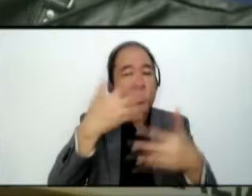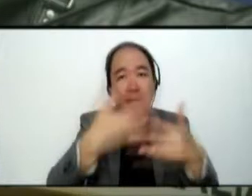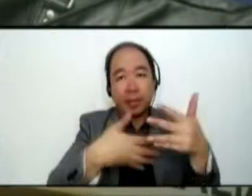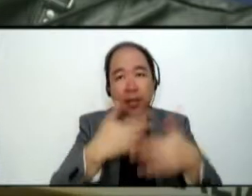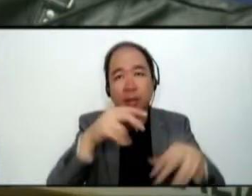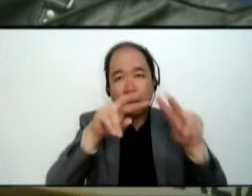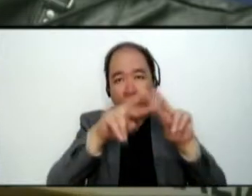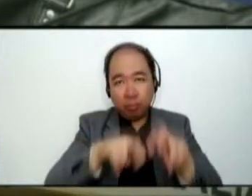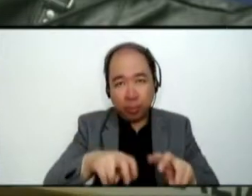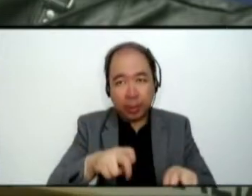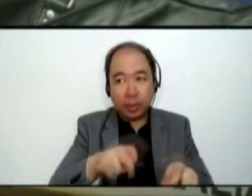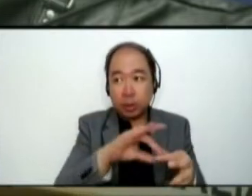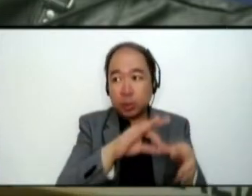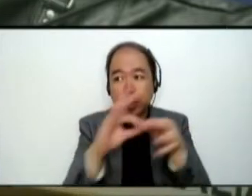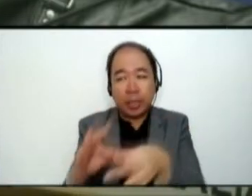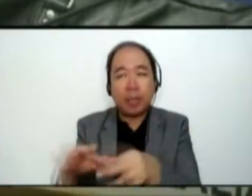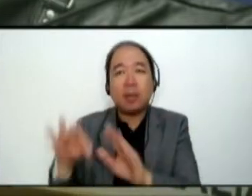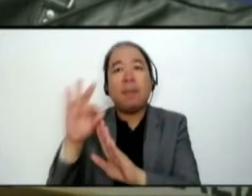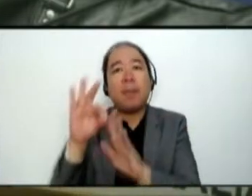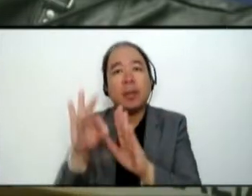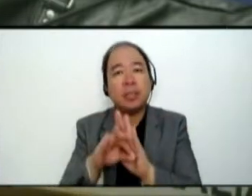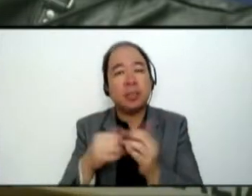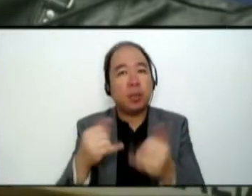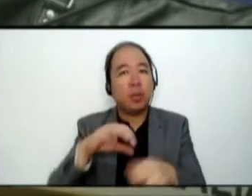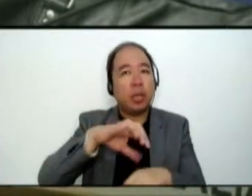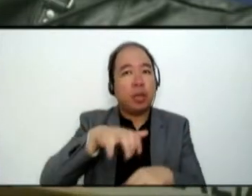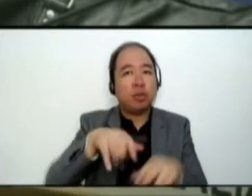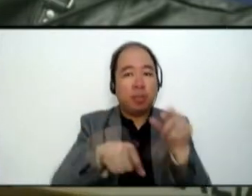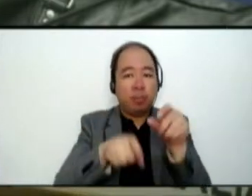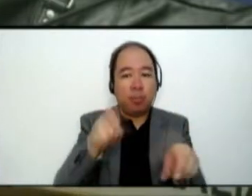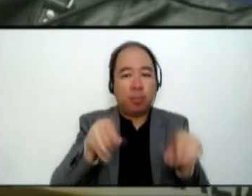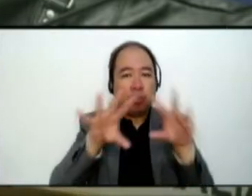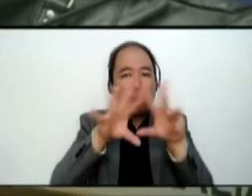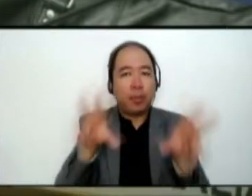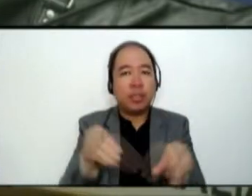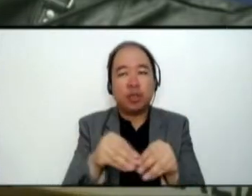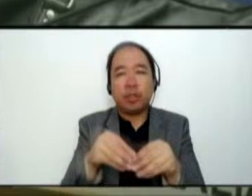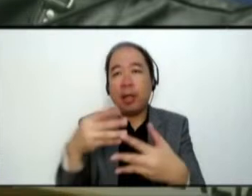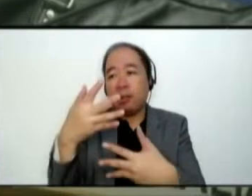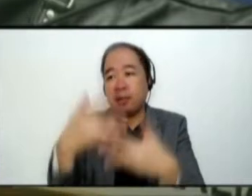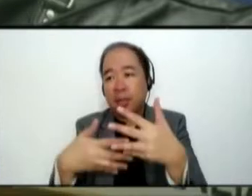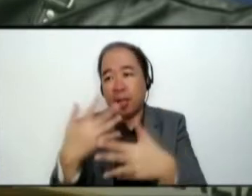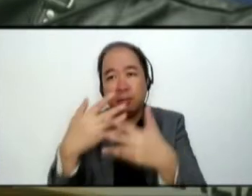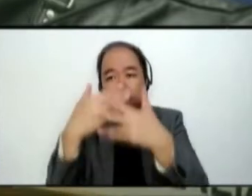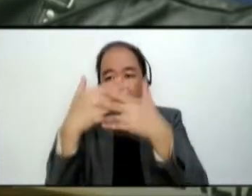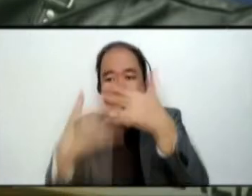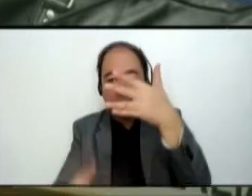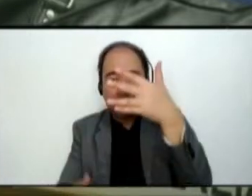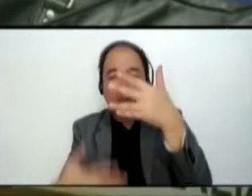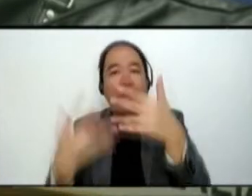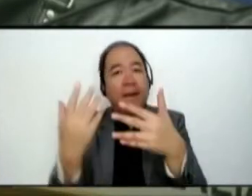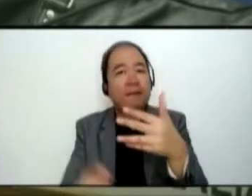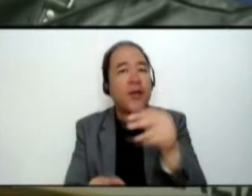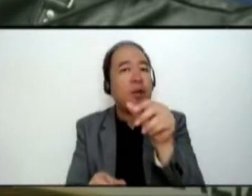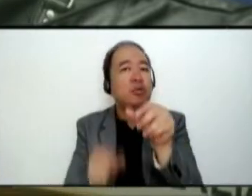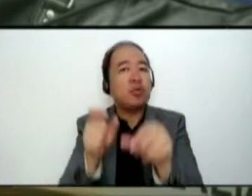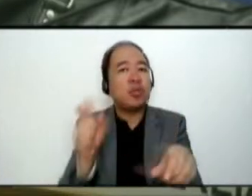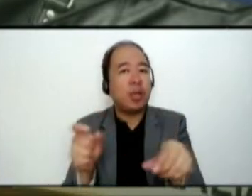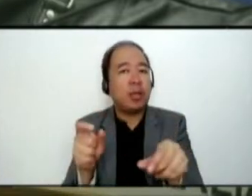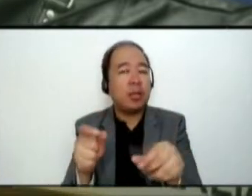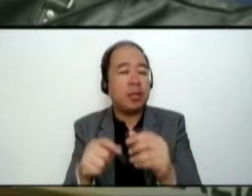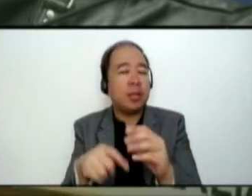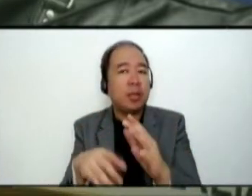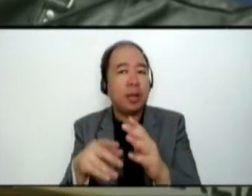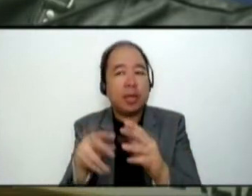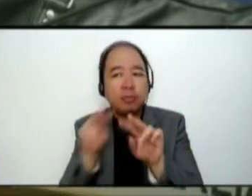policy decisions. Our national population database, now integrated with social safety net programs, allows for better